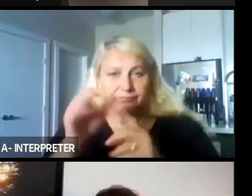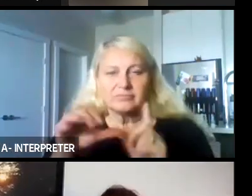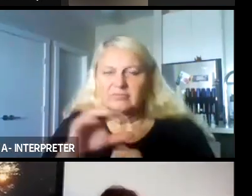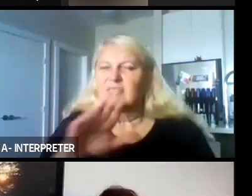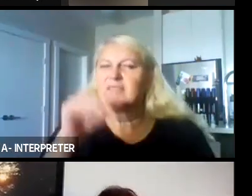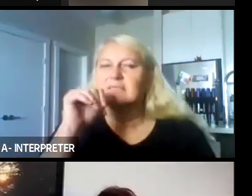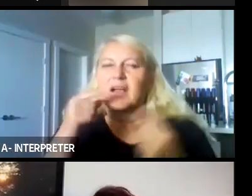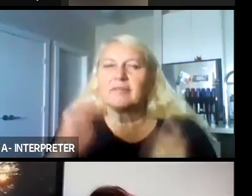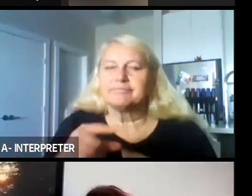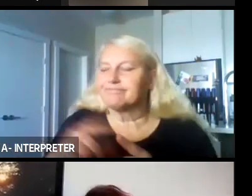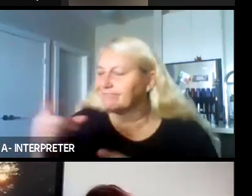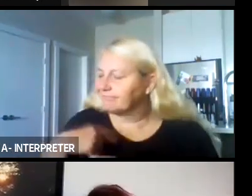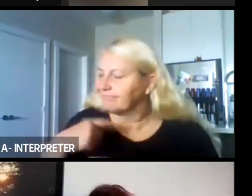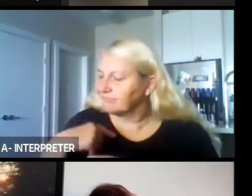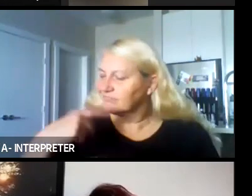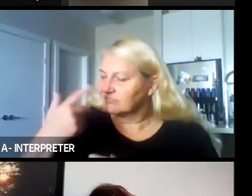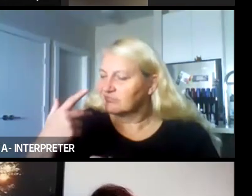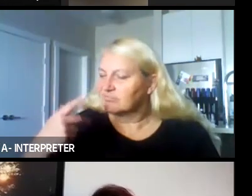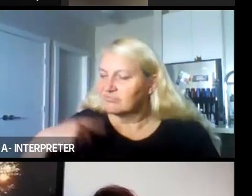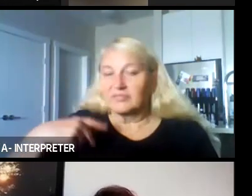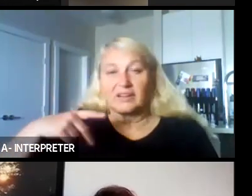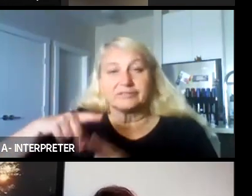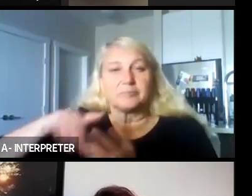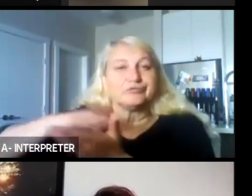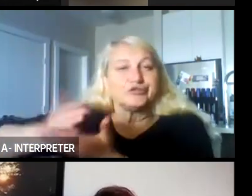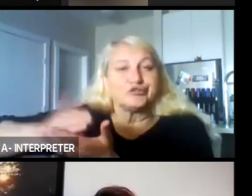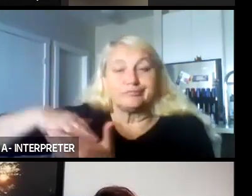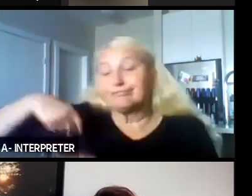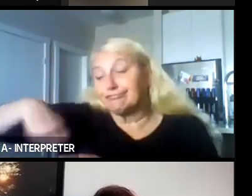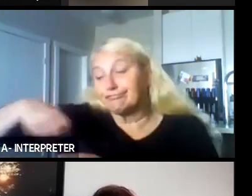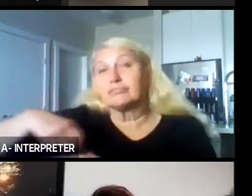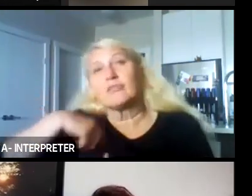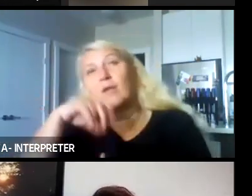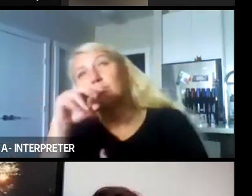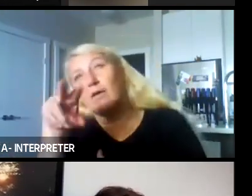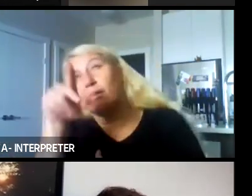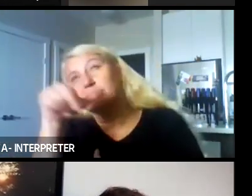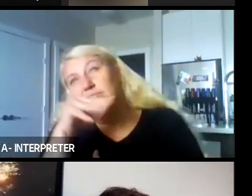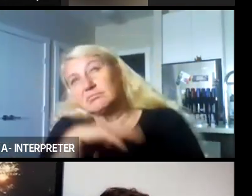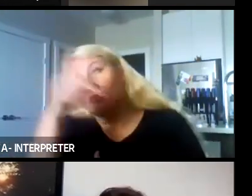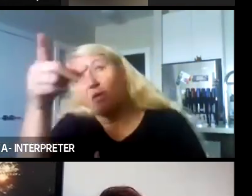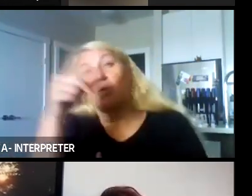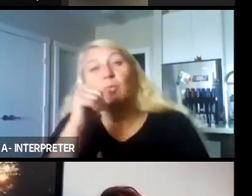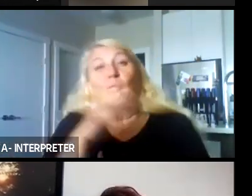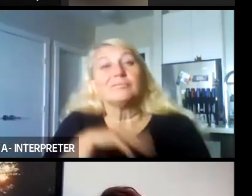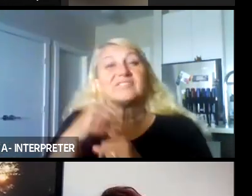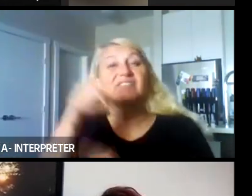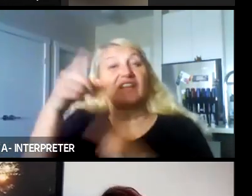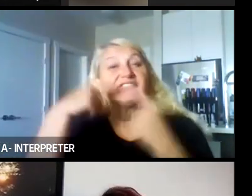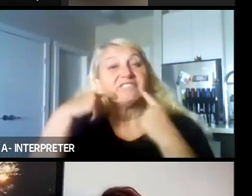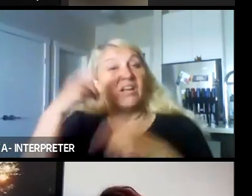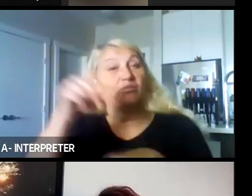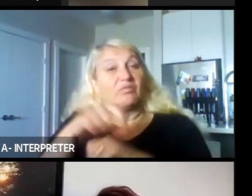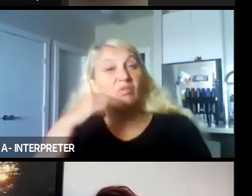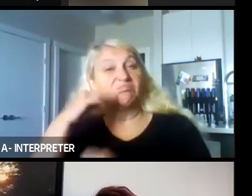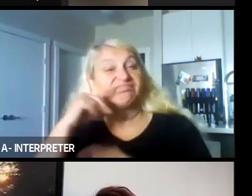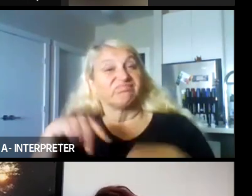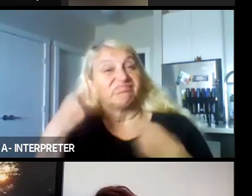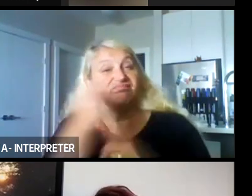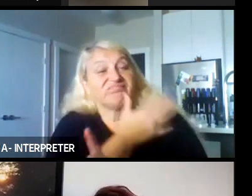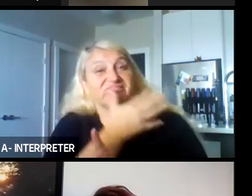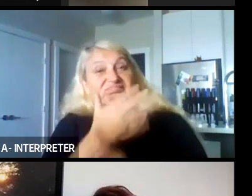dinner of a woman who is a YouTuber who normally works from home giving tips on how to work from home and how